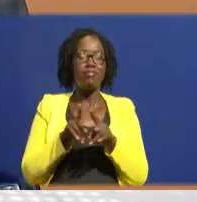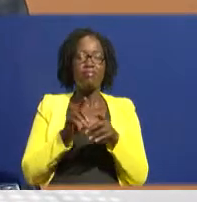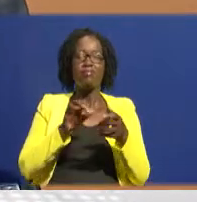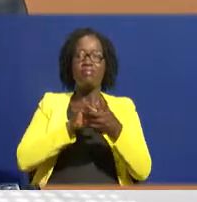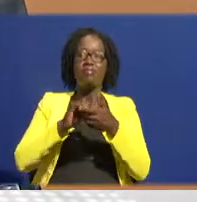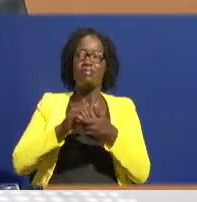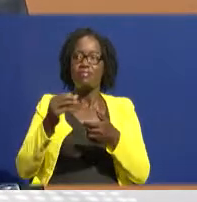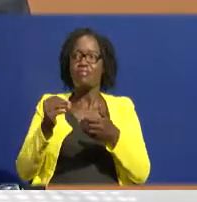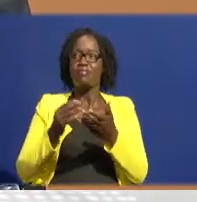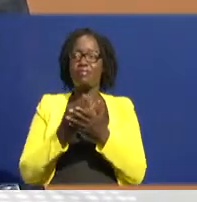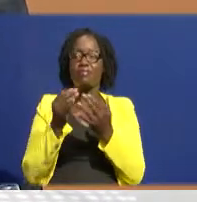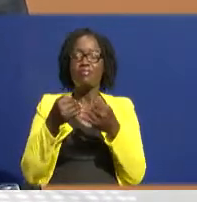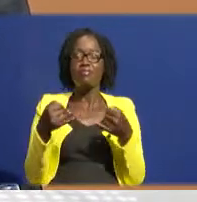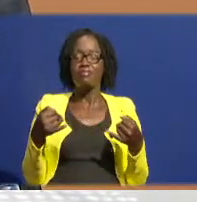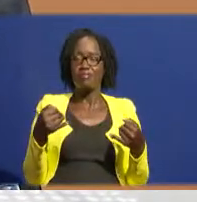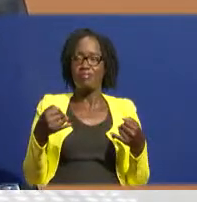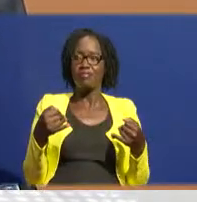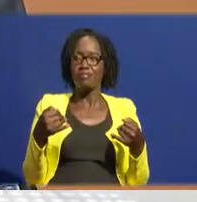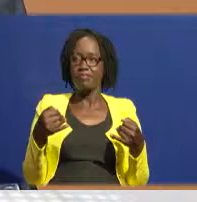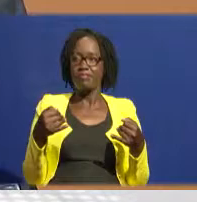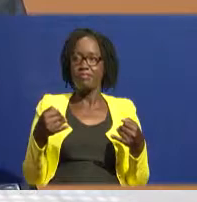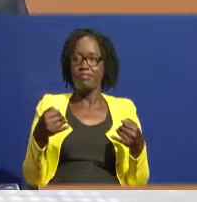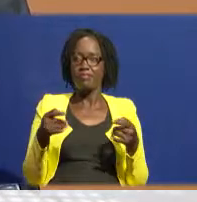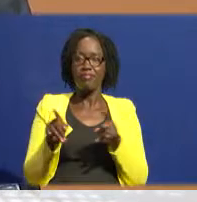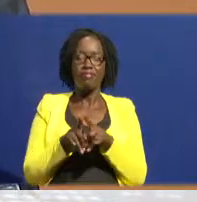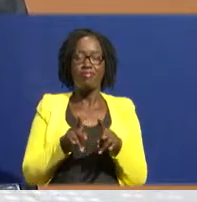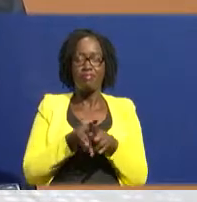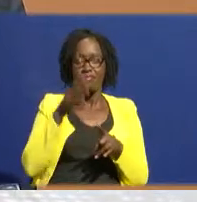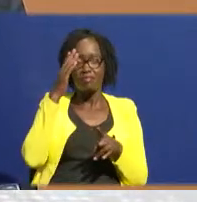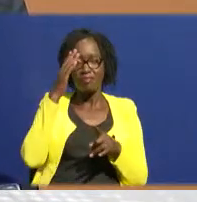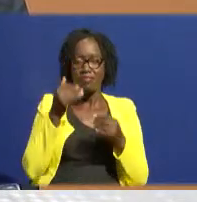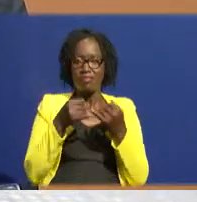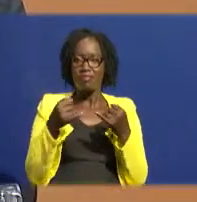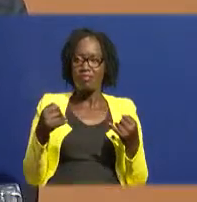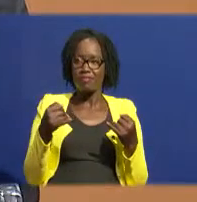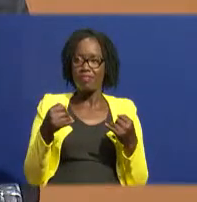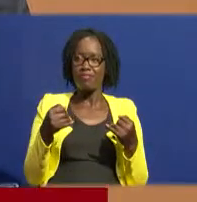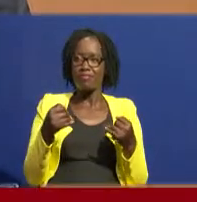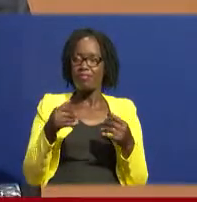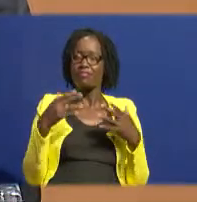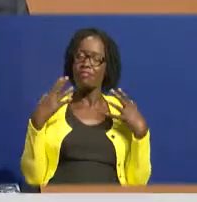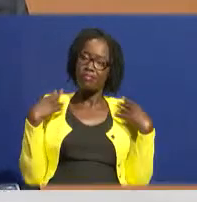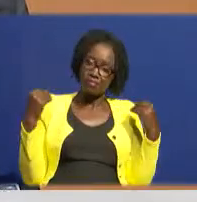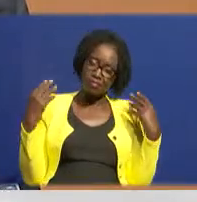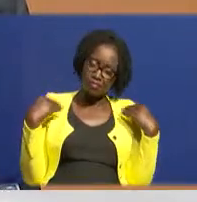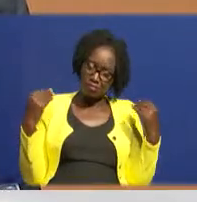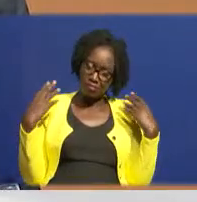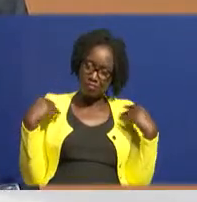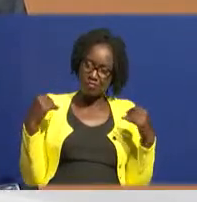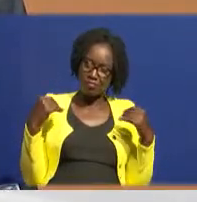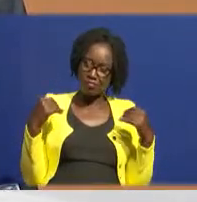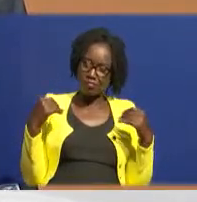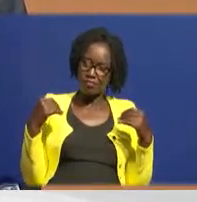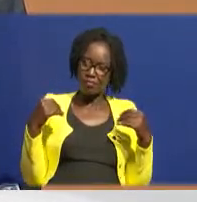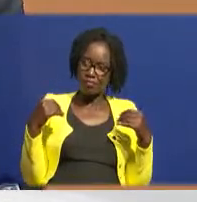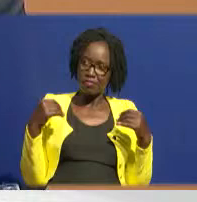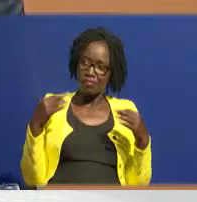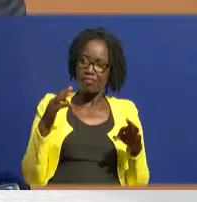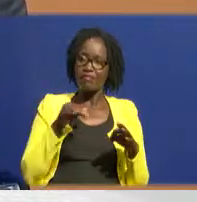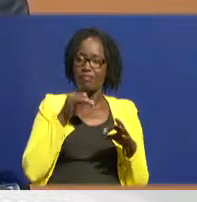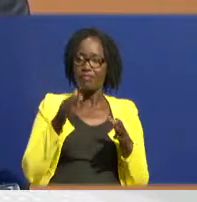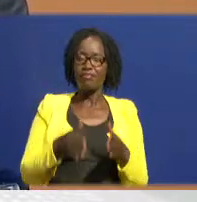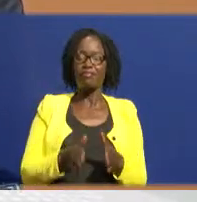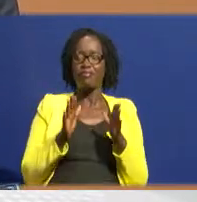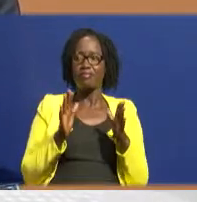them even through the online, because we also know that online is very, very practical, and they can, if we do not allow